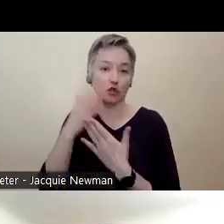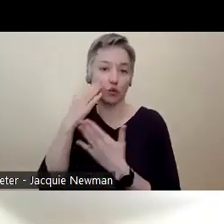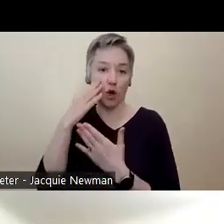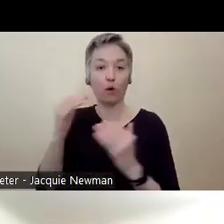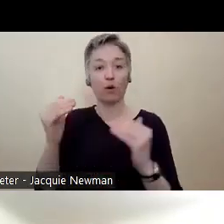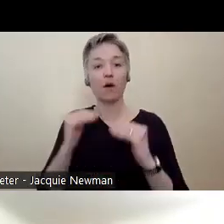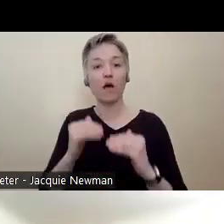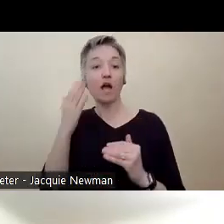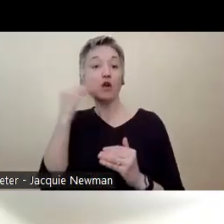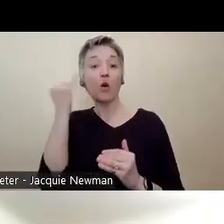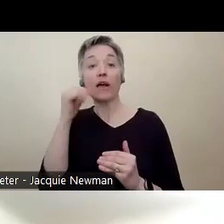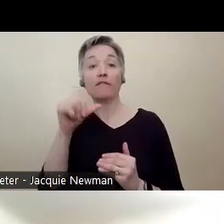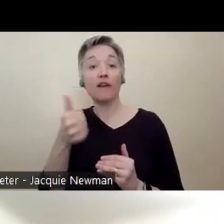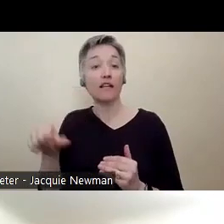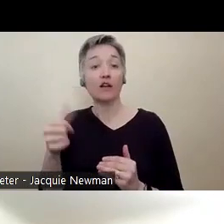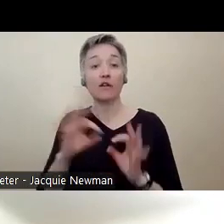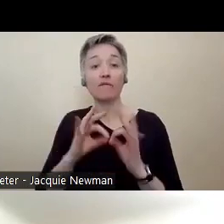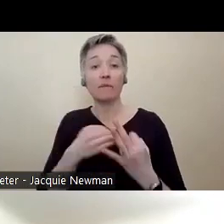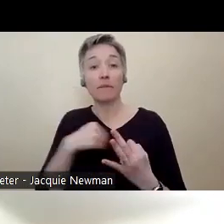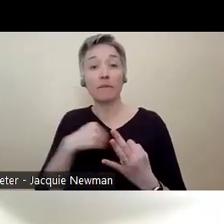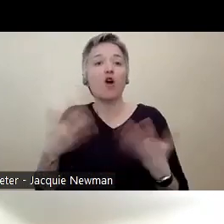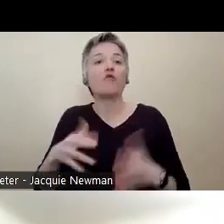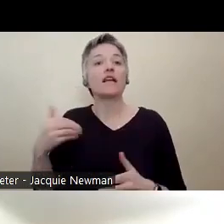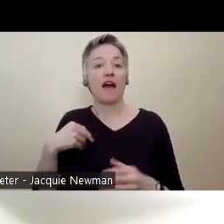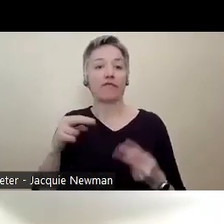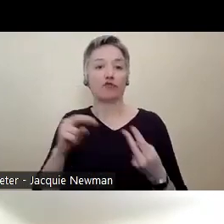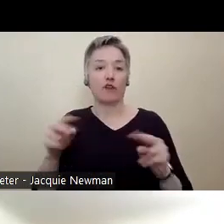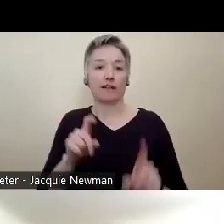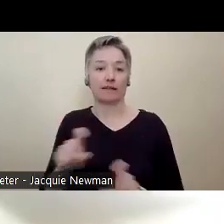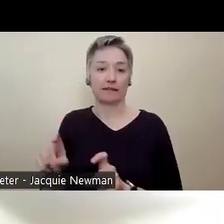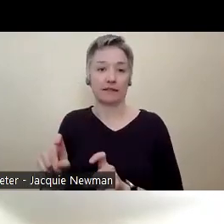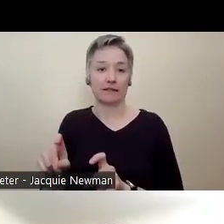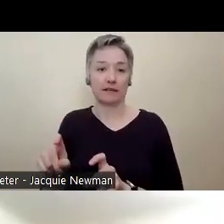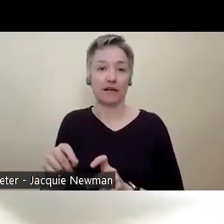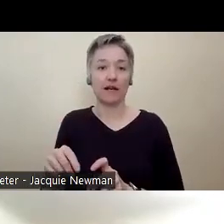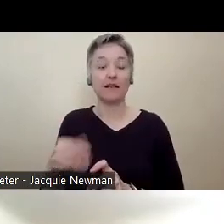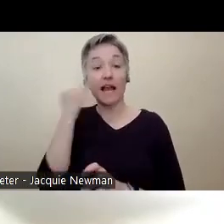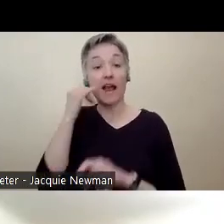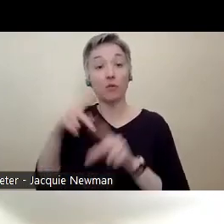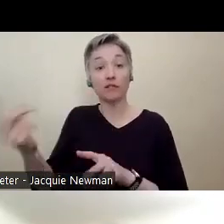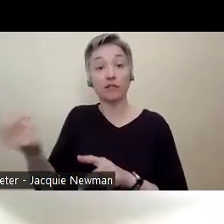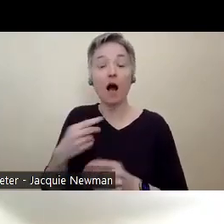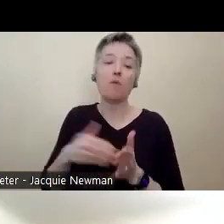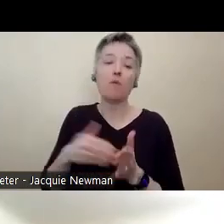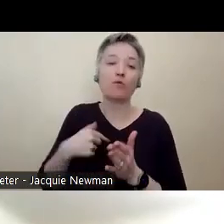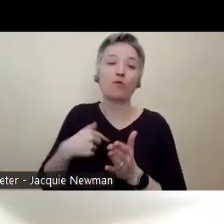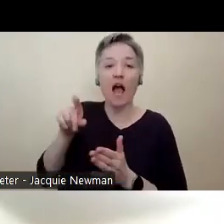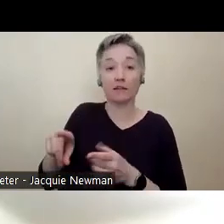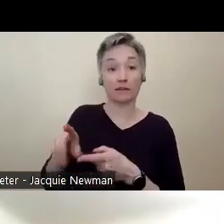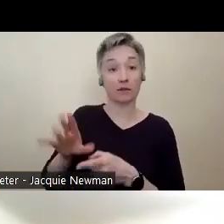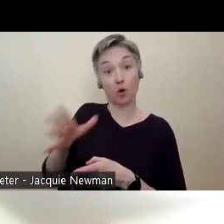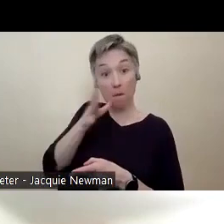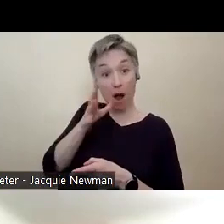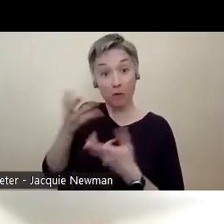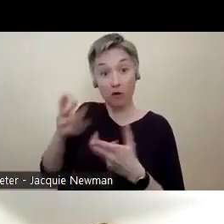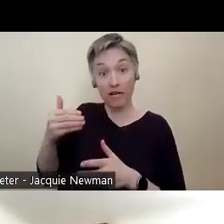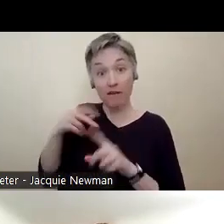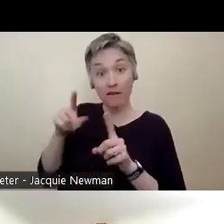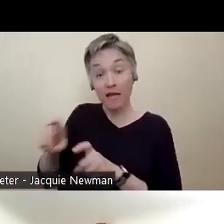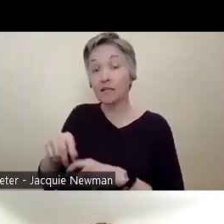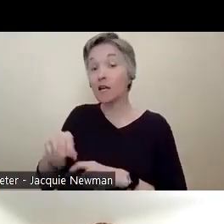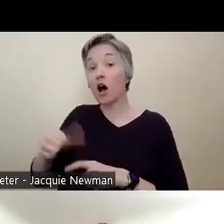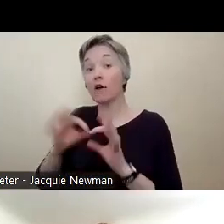testing. So sometimes when people come, we'll say, well, did your mom have genetic testing? So and asking those questions ahead of the visit can be